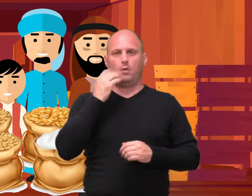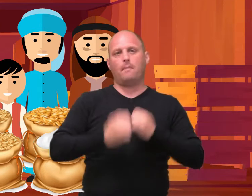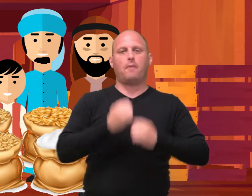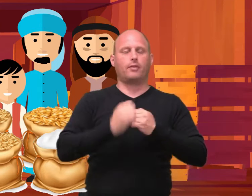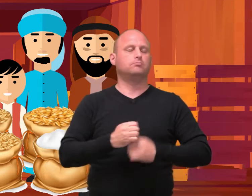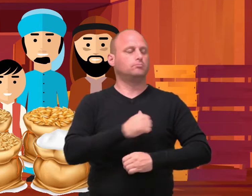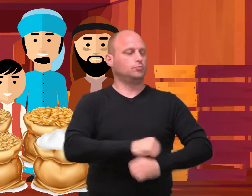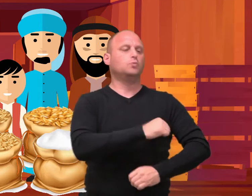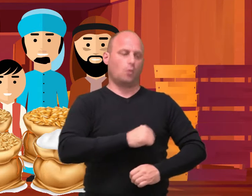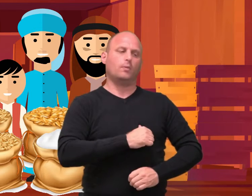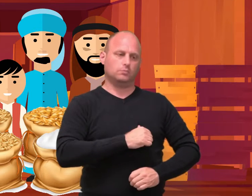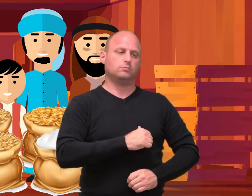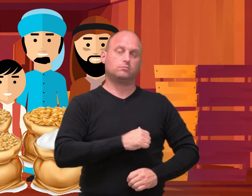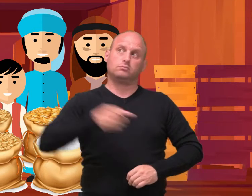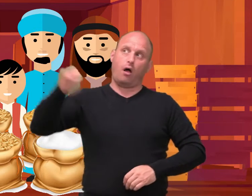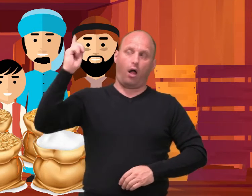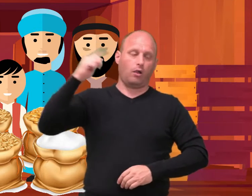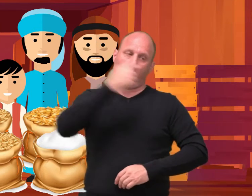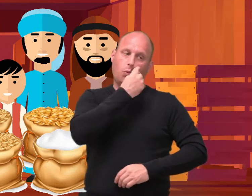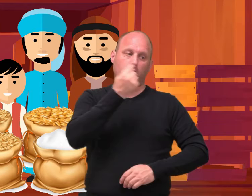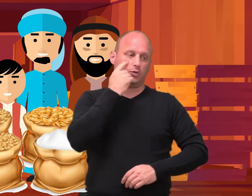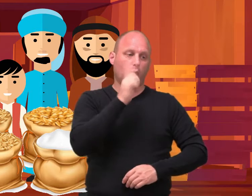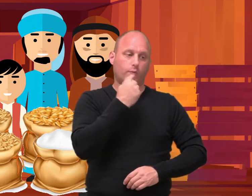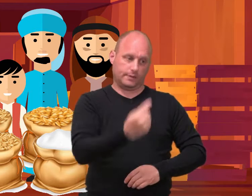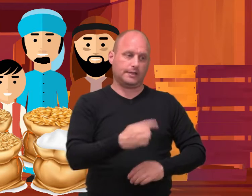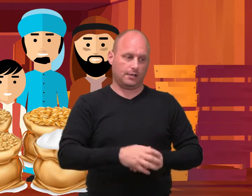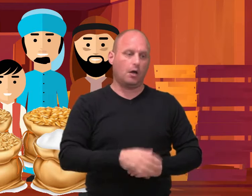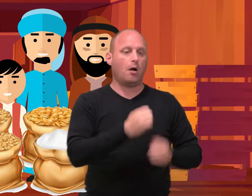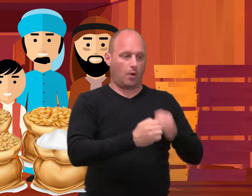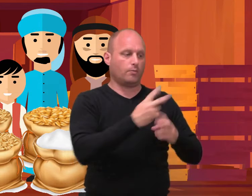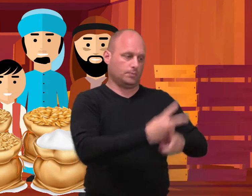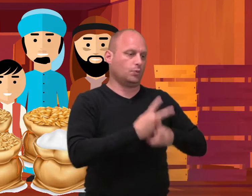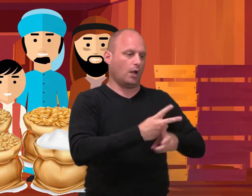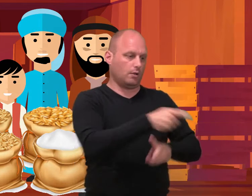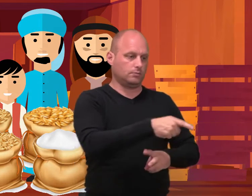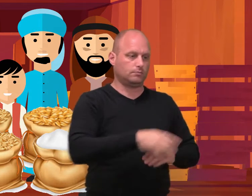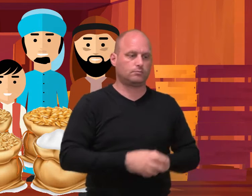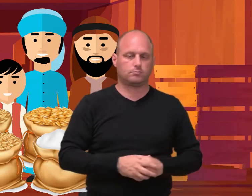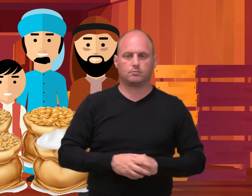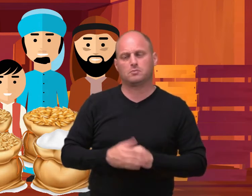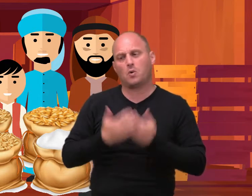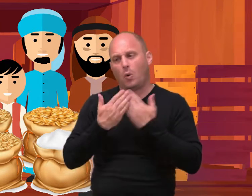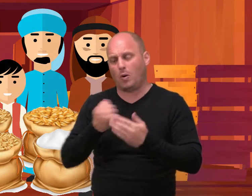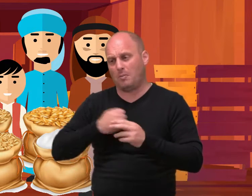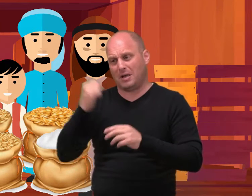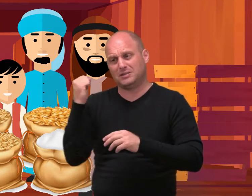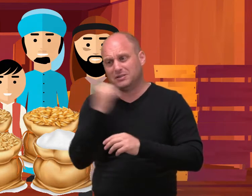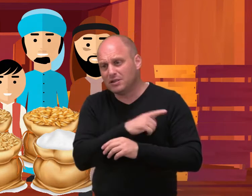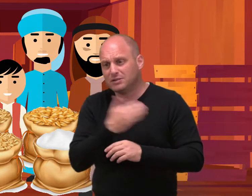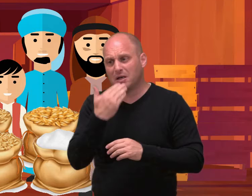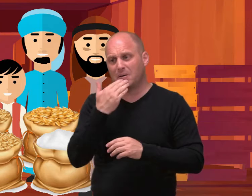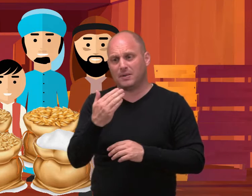the witness over what we have said." And he said, "O my sons, do not enter by one gate,